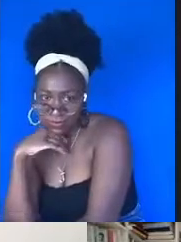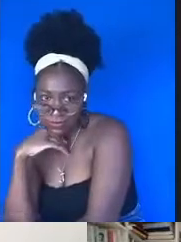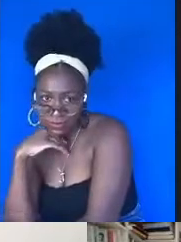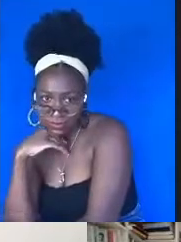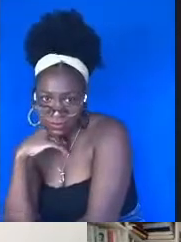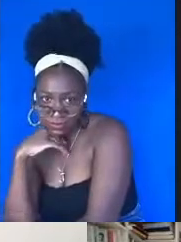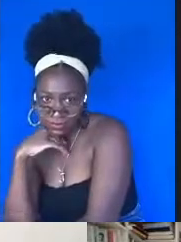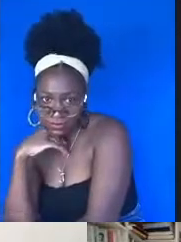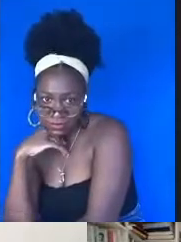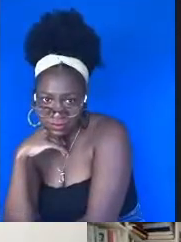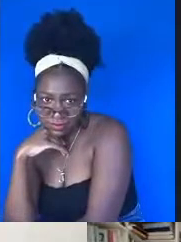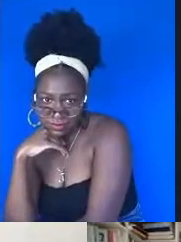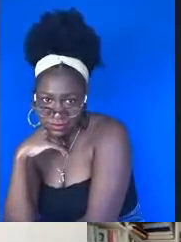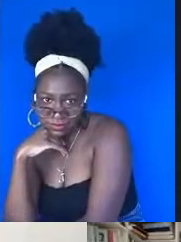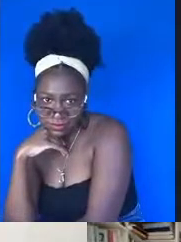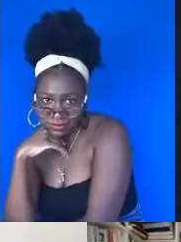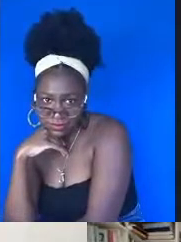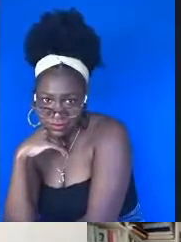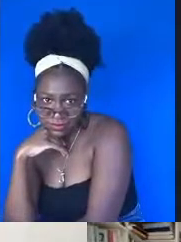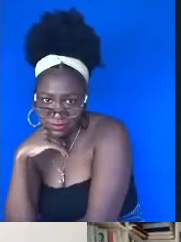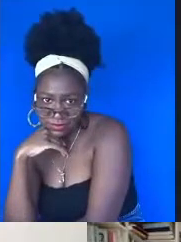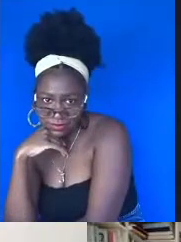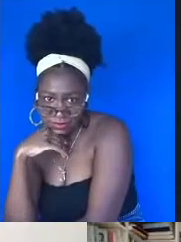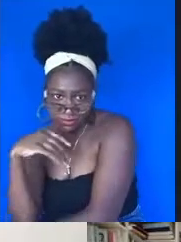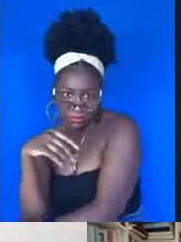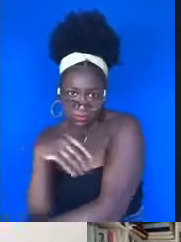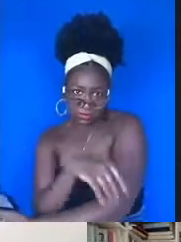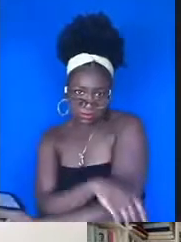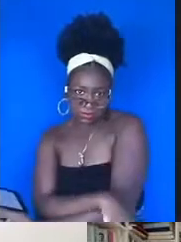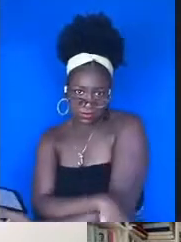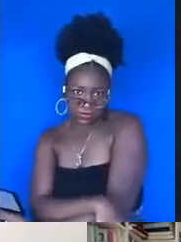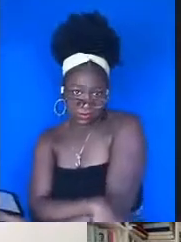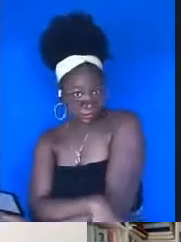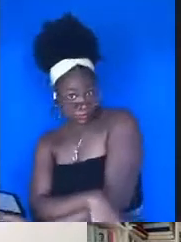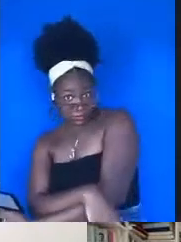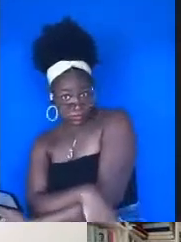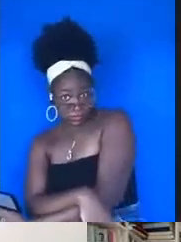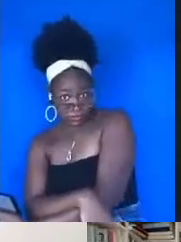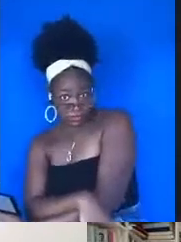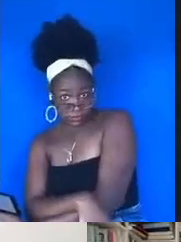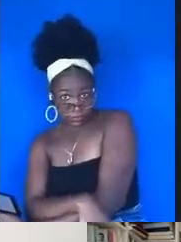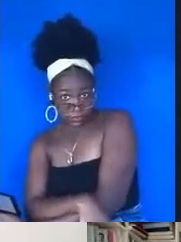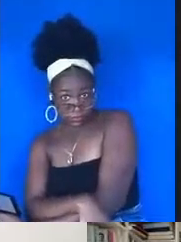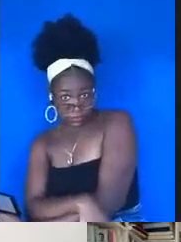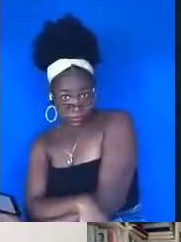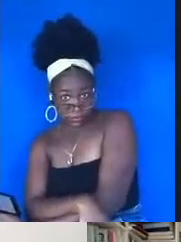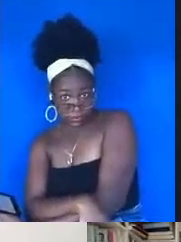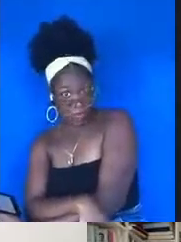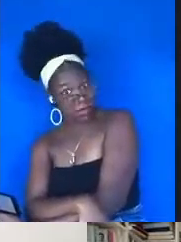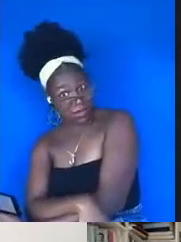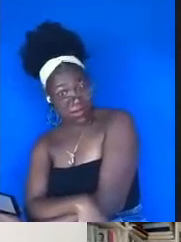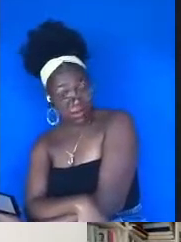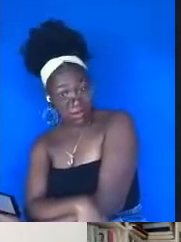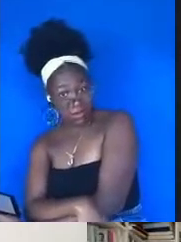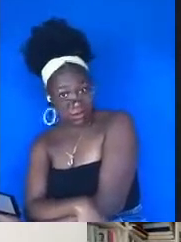and munched and munched. Give me, said I. Begone, witch! The swill-fed swinelet cries.